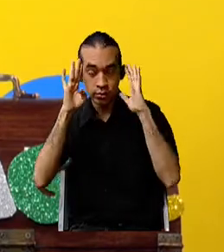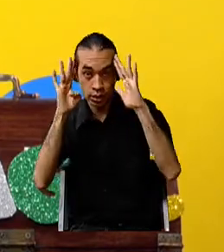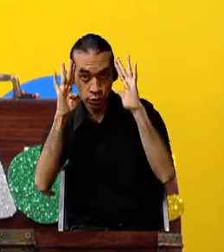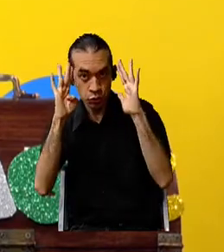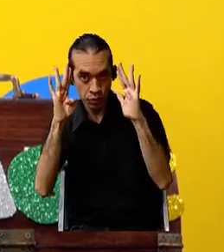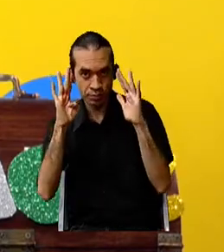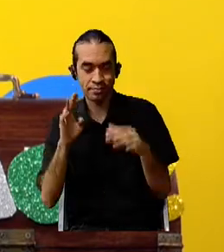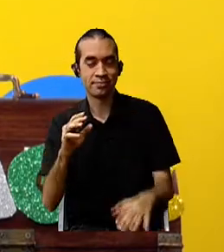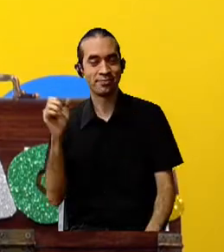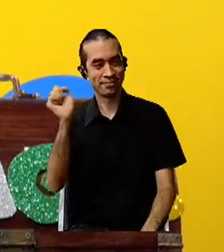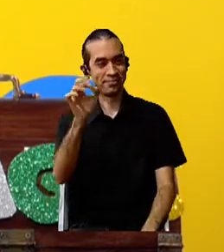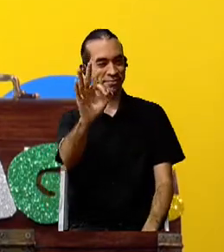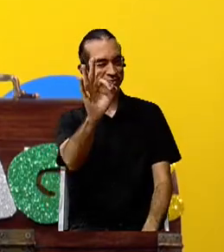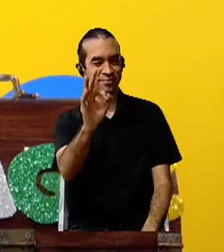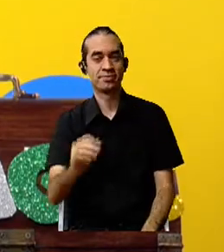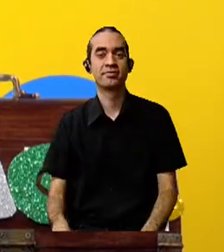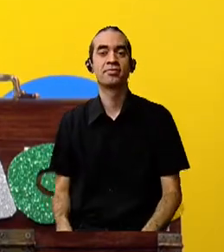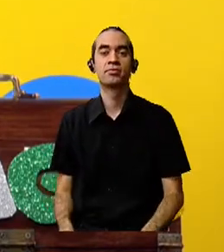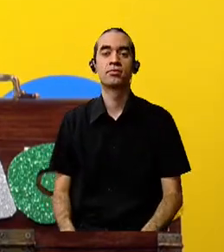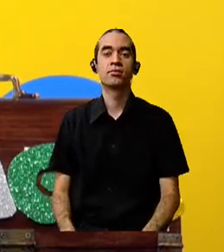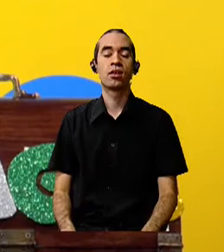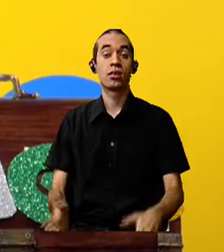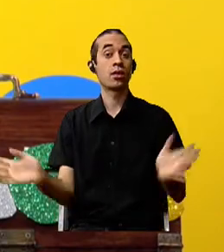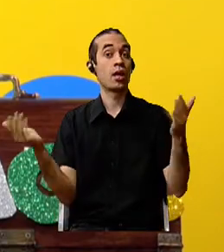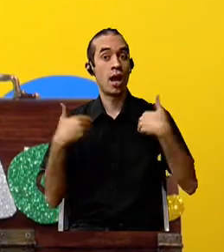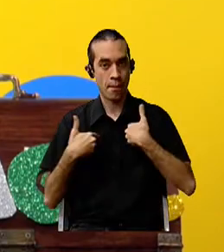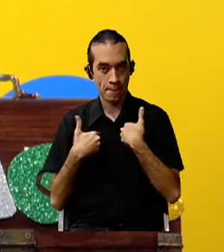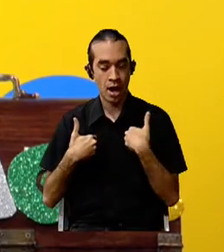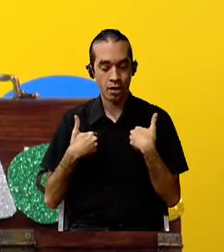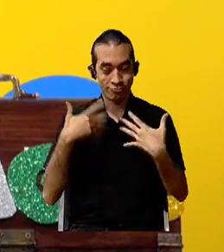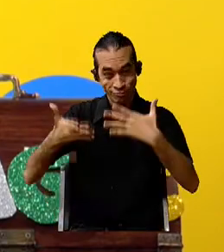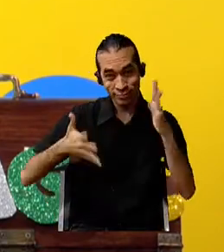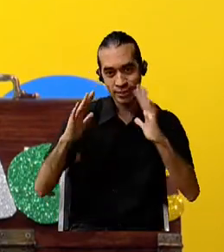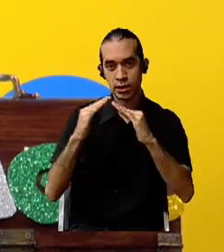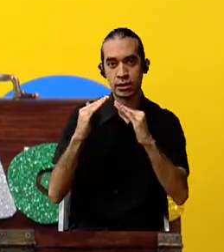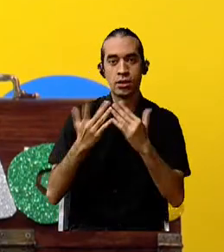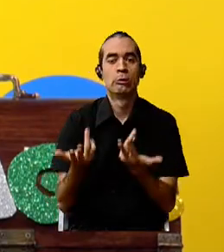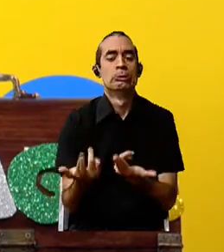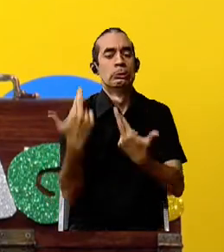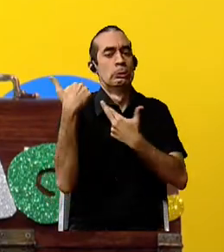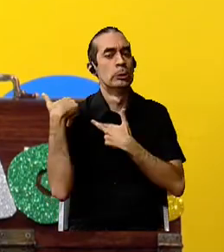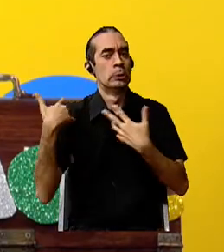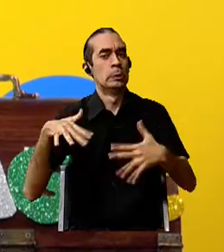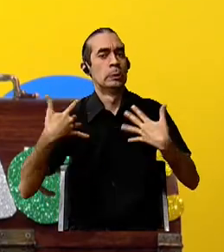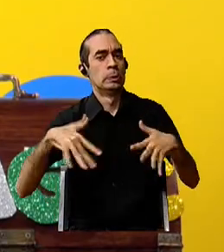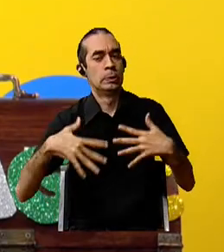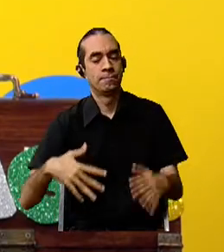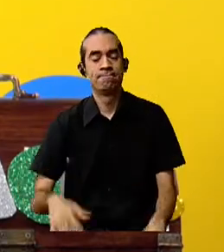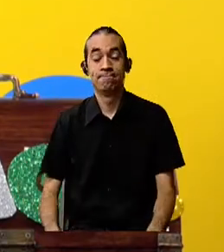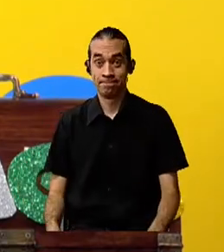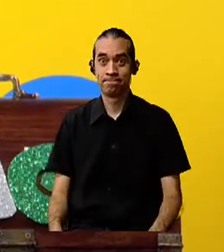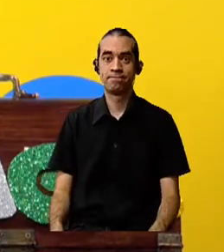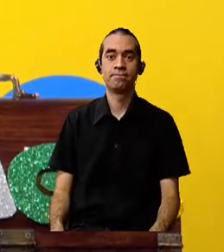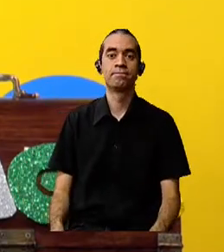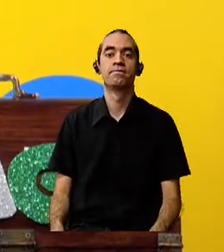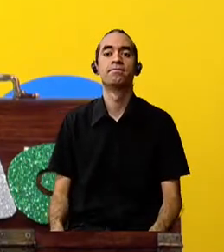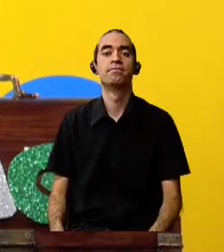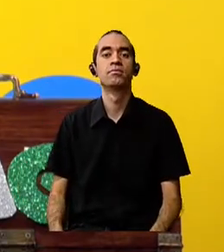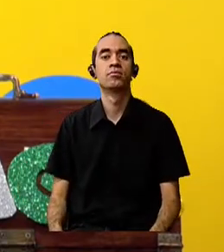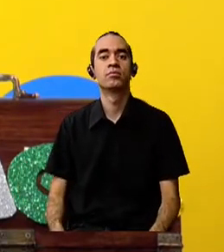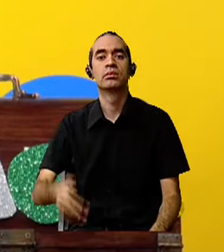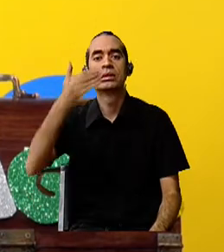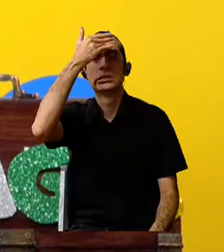attention? Yes, okay. Having a pet is a really big responsibility. Okay, Chuli? Chuli, but we